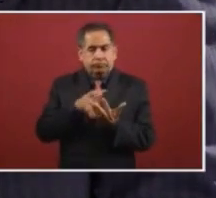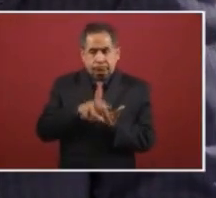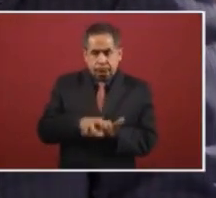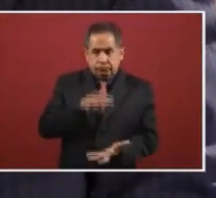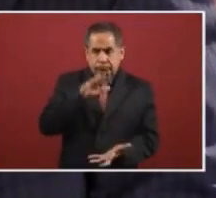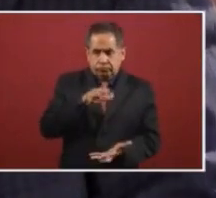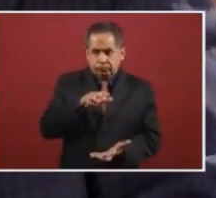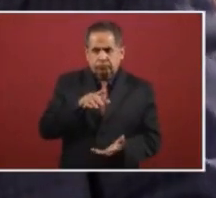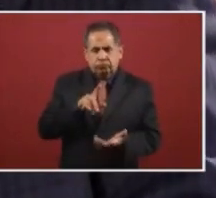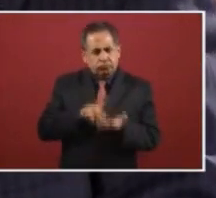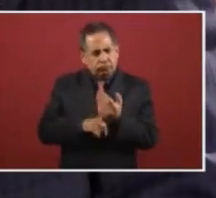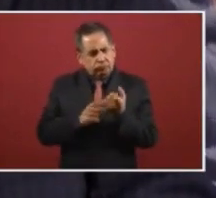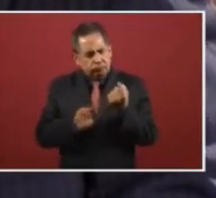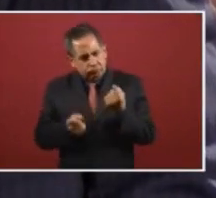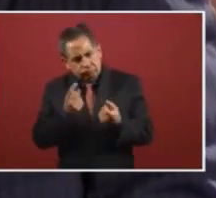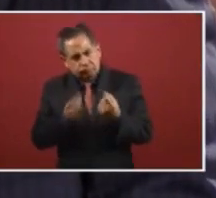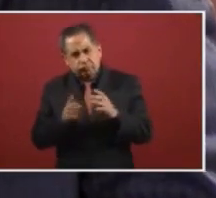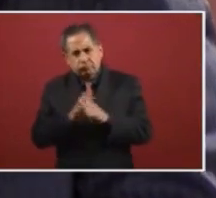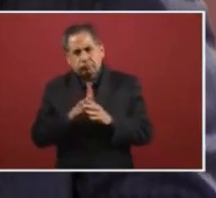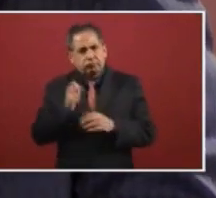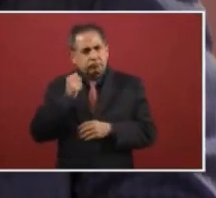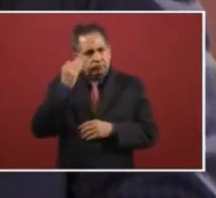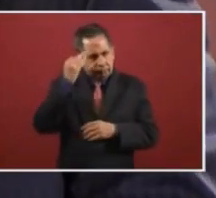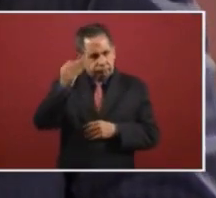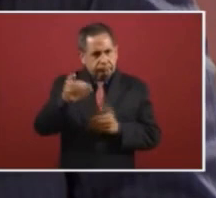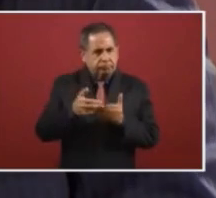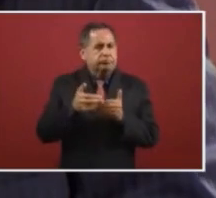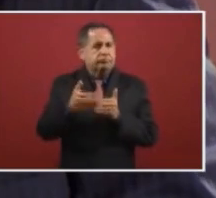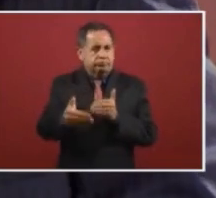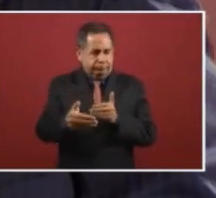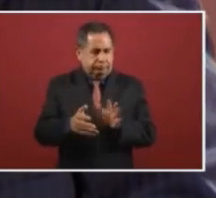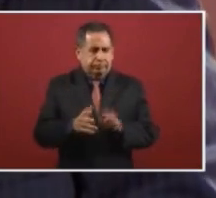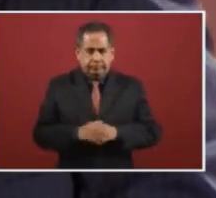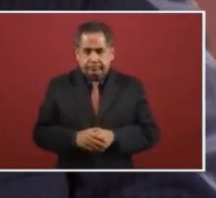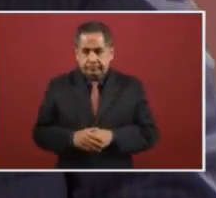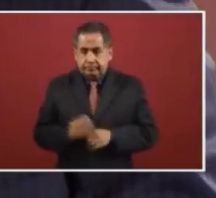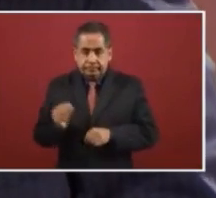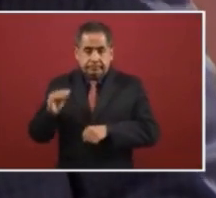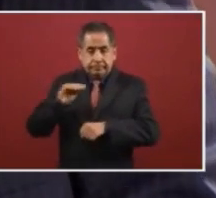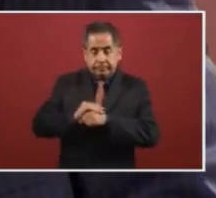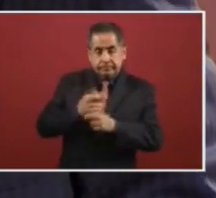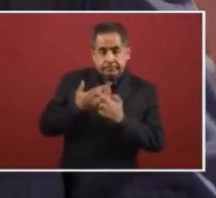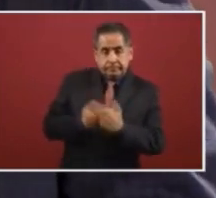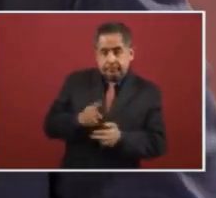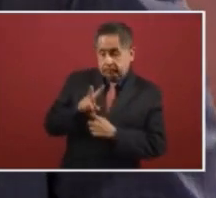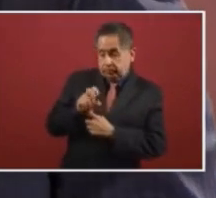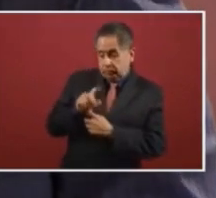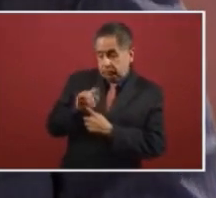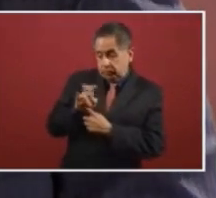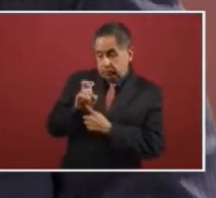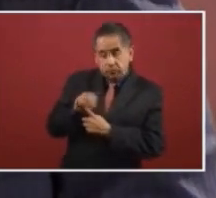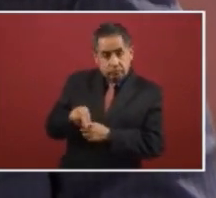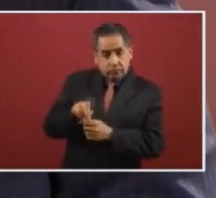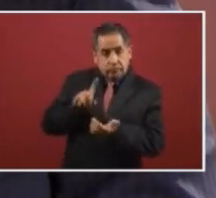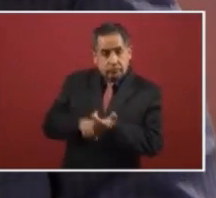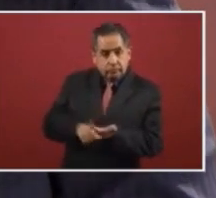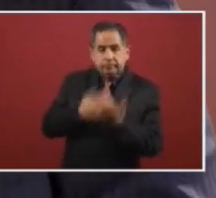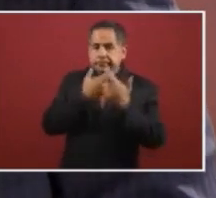would be to gain, to increase the volume. And sometimes the terms, when we increase the